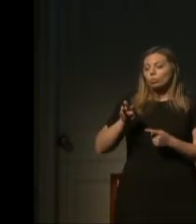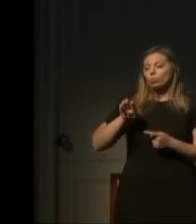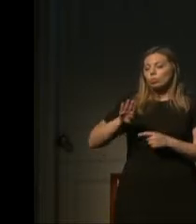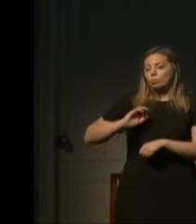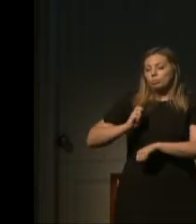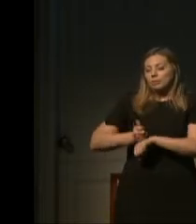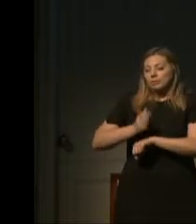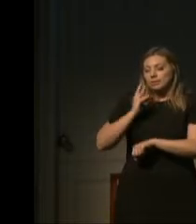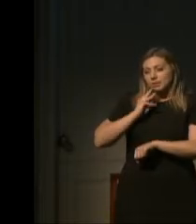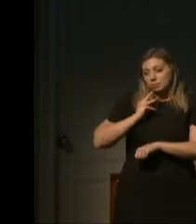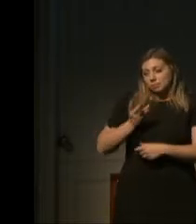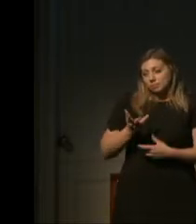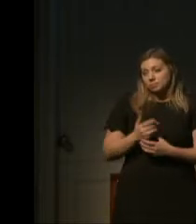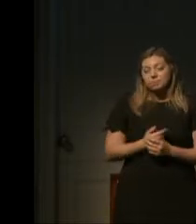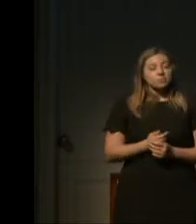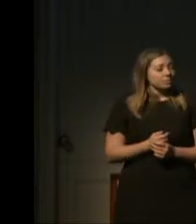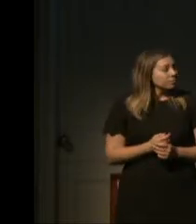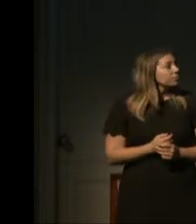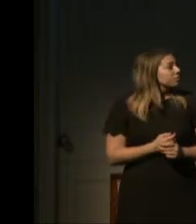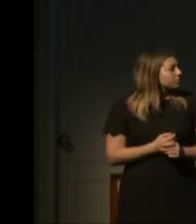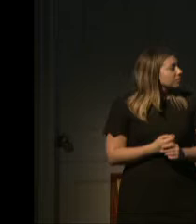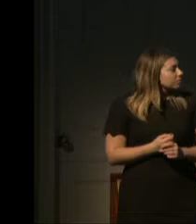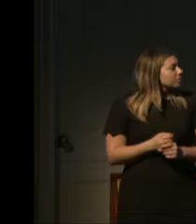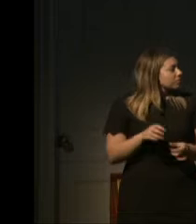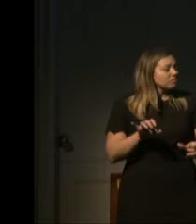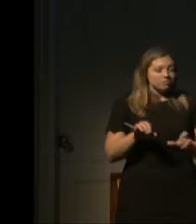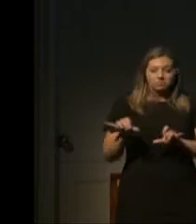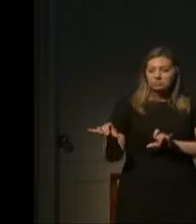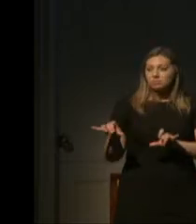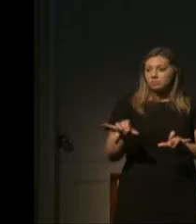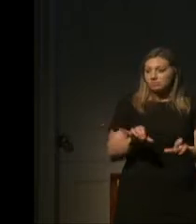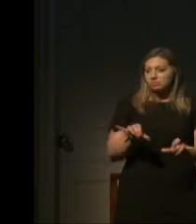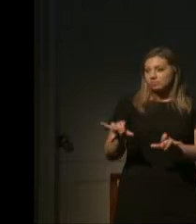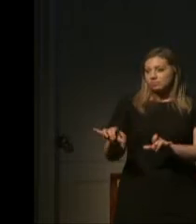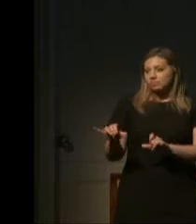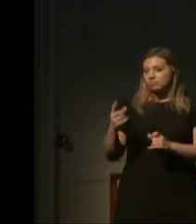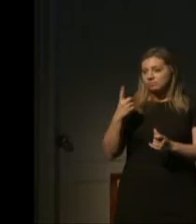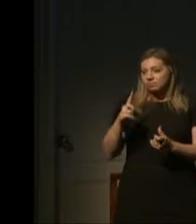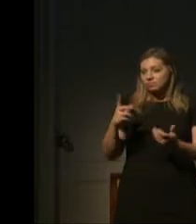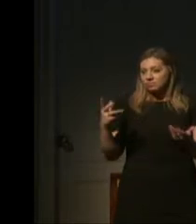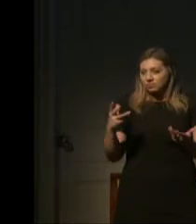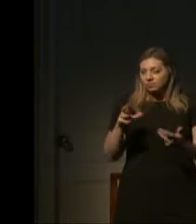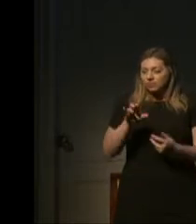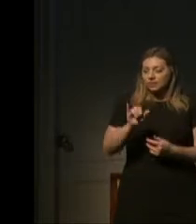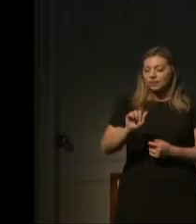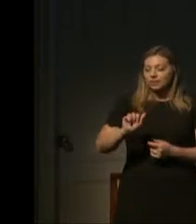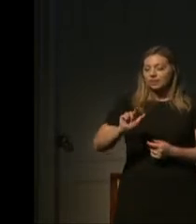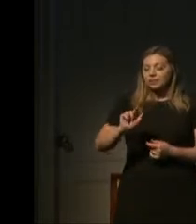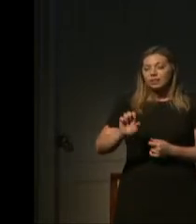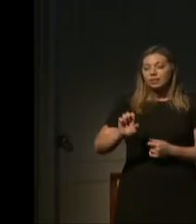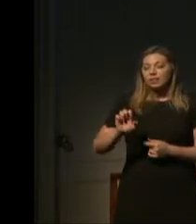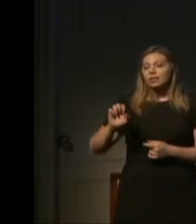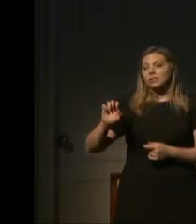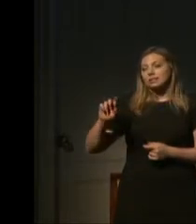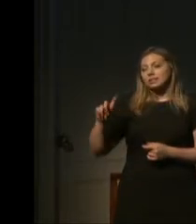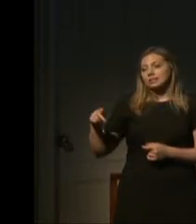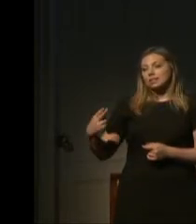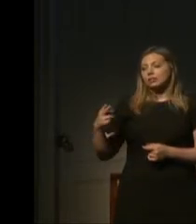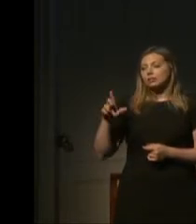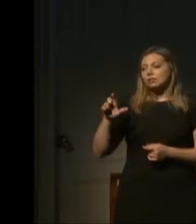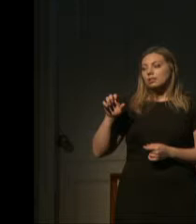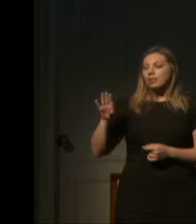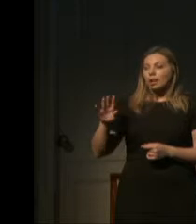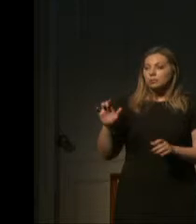web-based experience? So very similar to what the Yale lab, DH lab has been